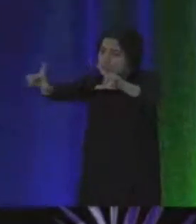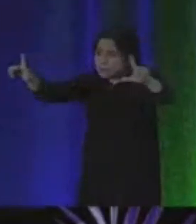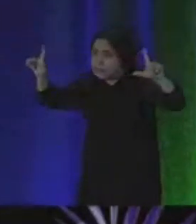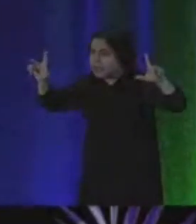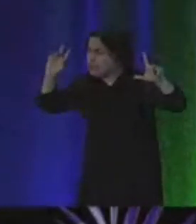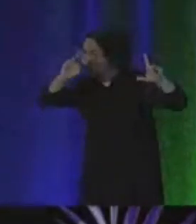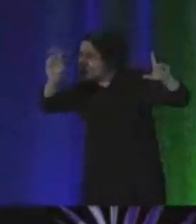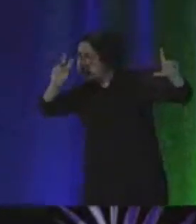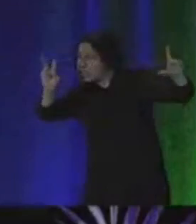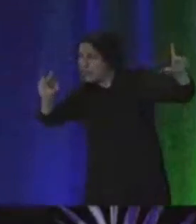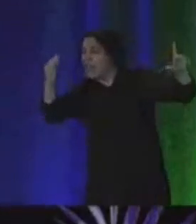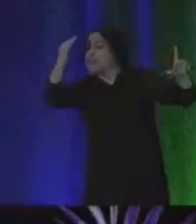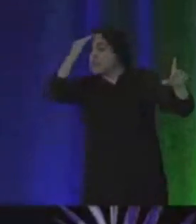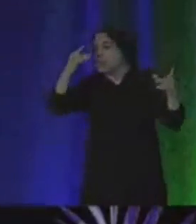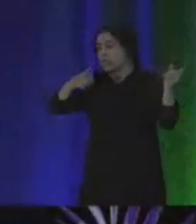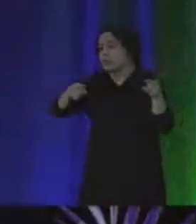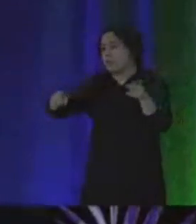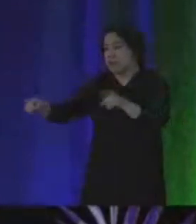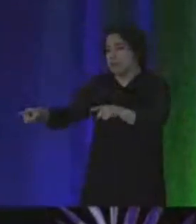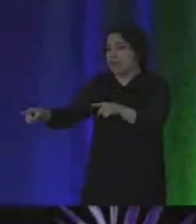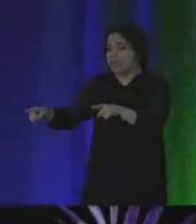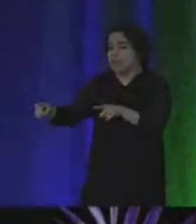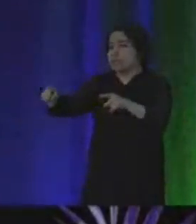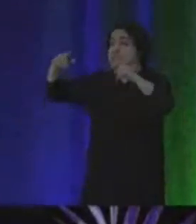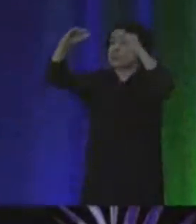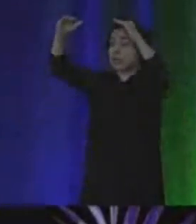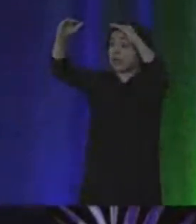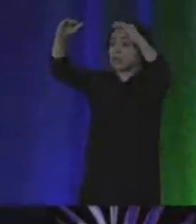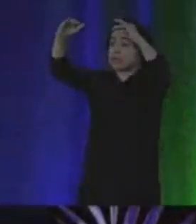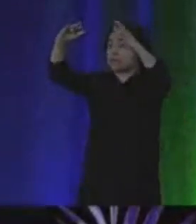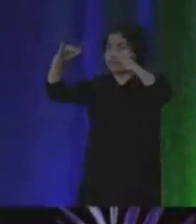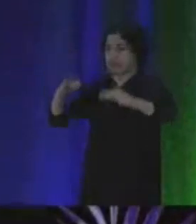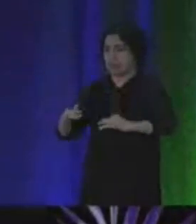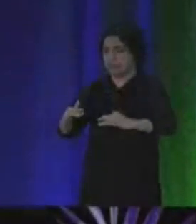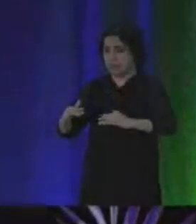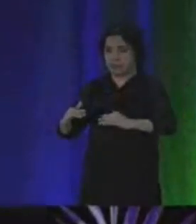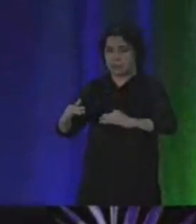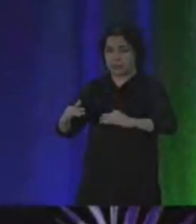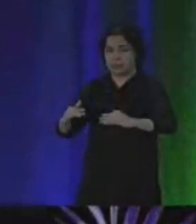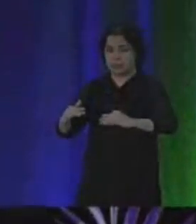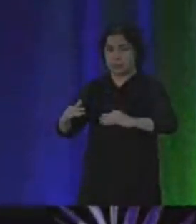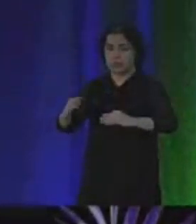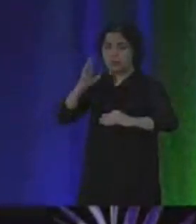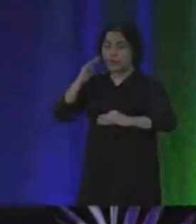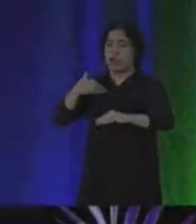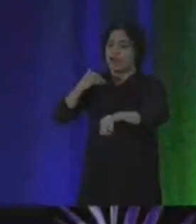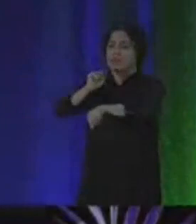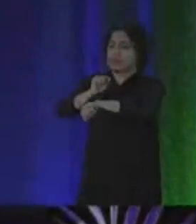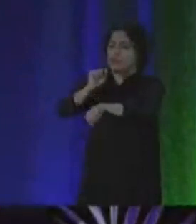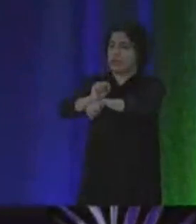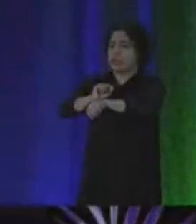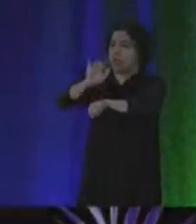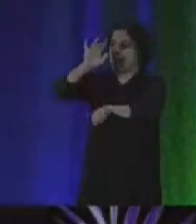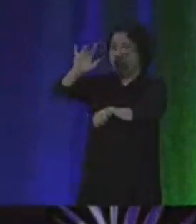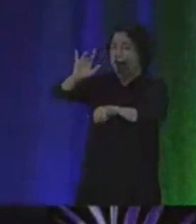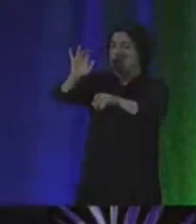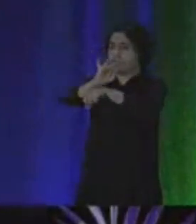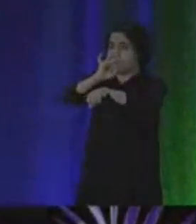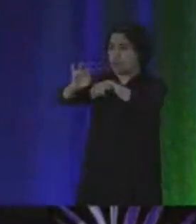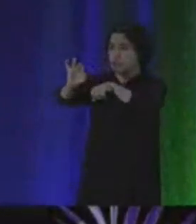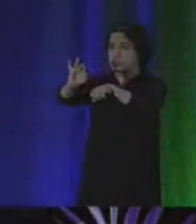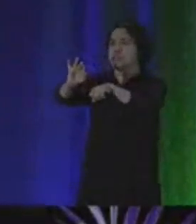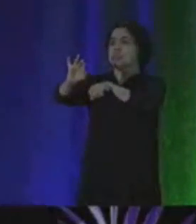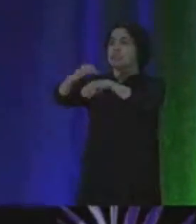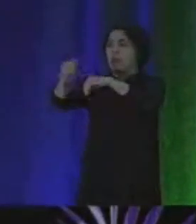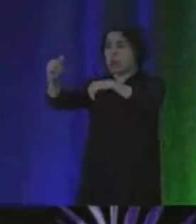and you'll know what's going on, right? And it goes top down here, right? Where you'll have this task, yada, yada, yada, with the click, the function call. It's got